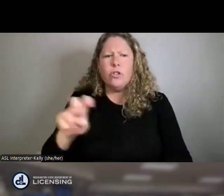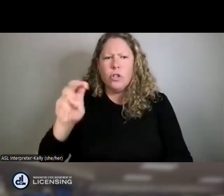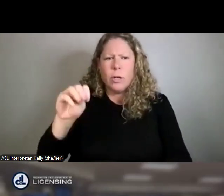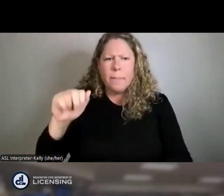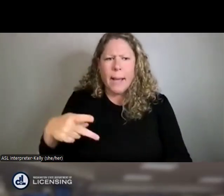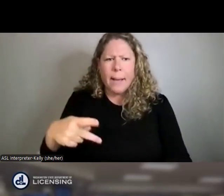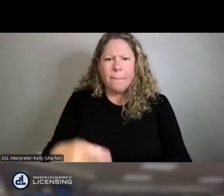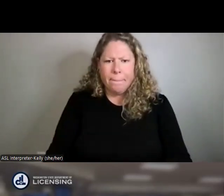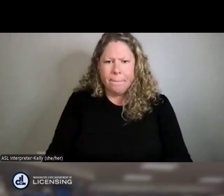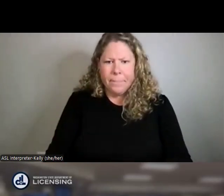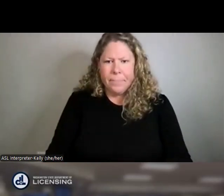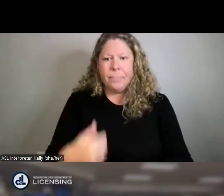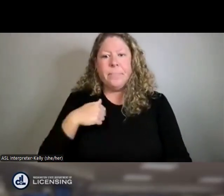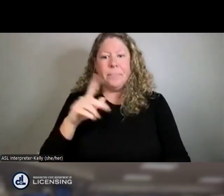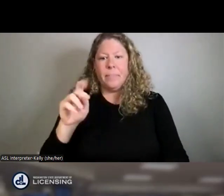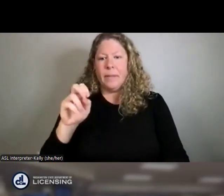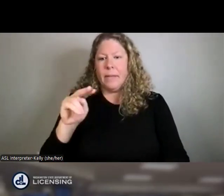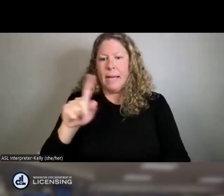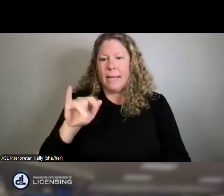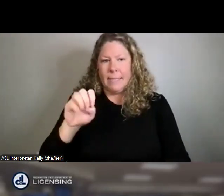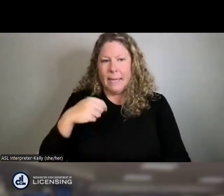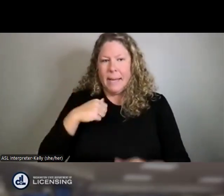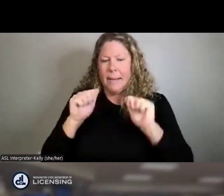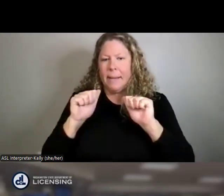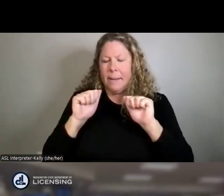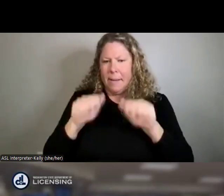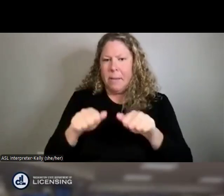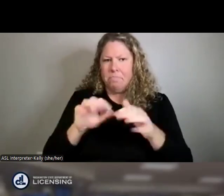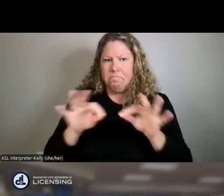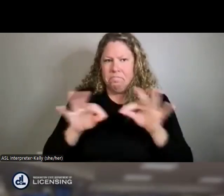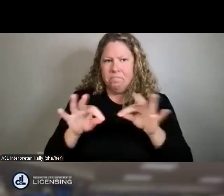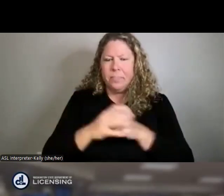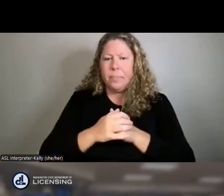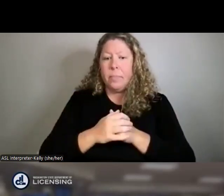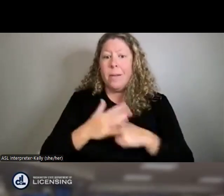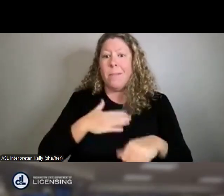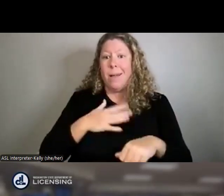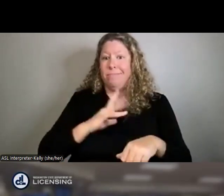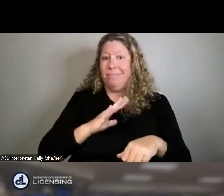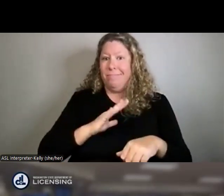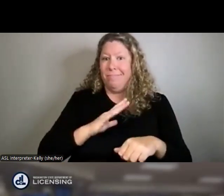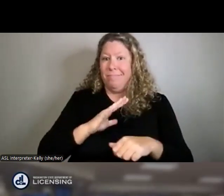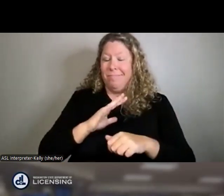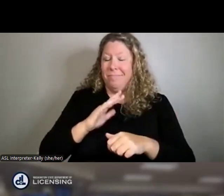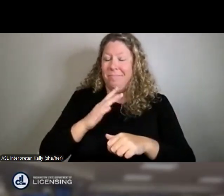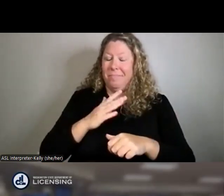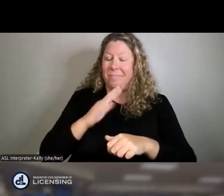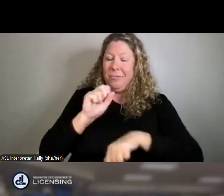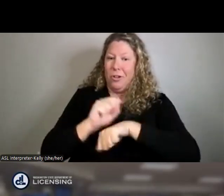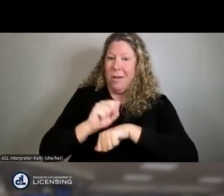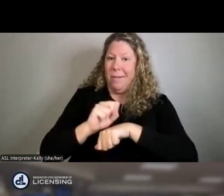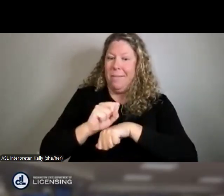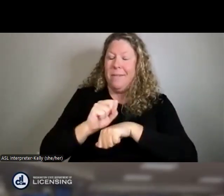Ooh, I can do that one. So the really cool thing about my job and about journey mapping is that it's